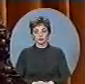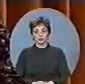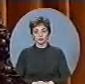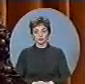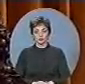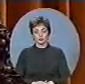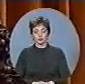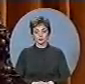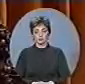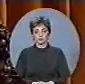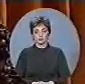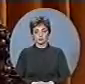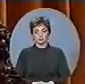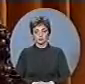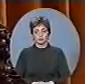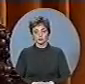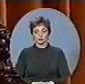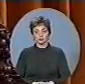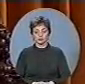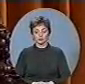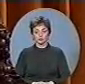for Laurier St. Marie.